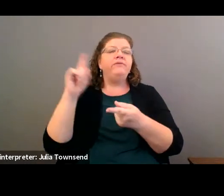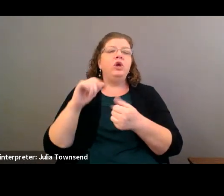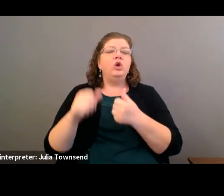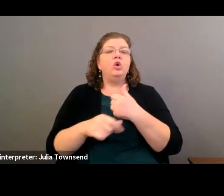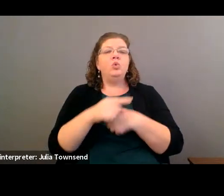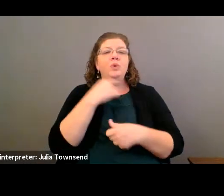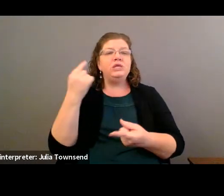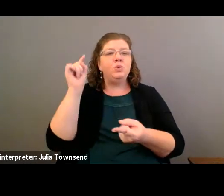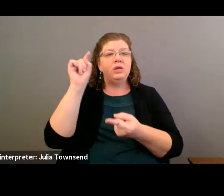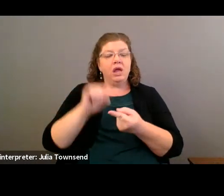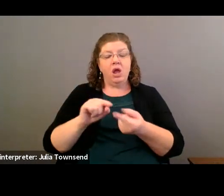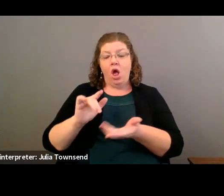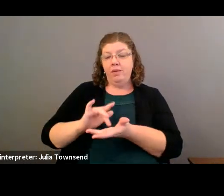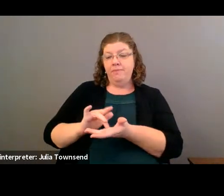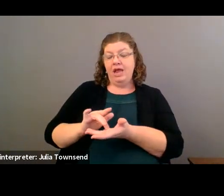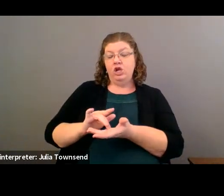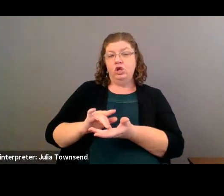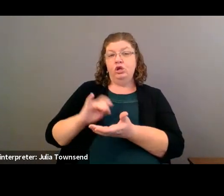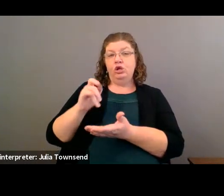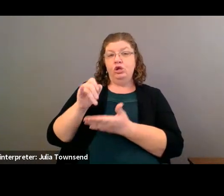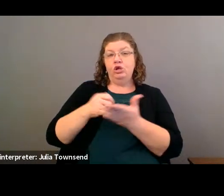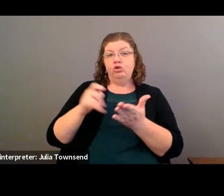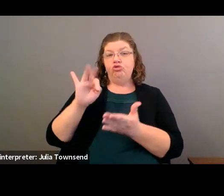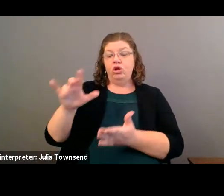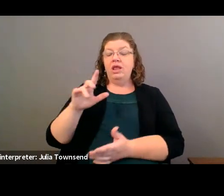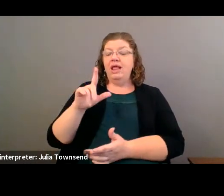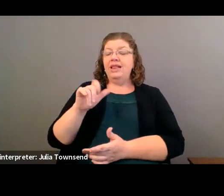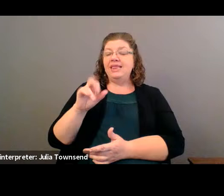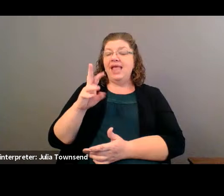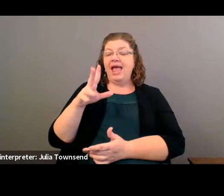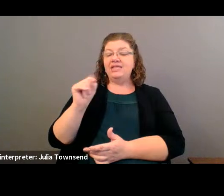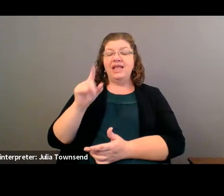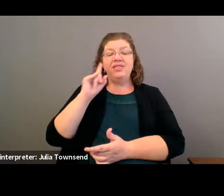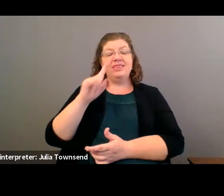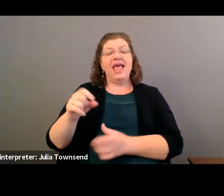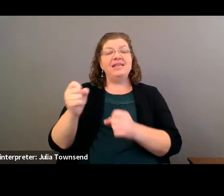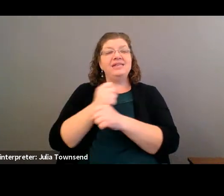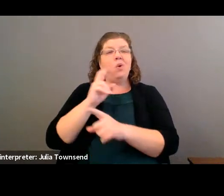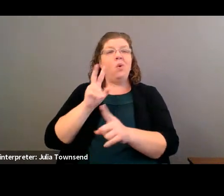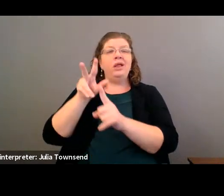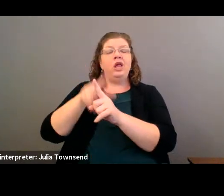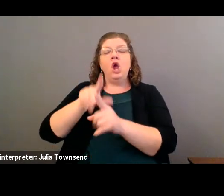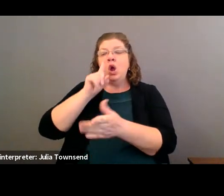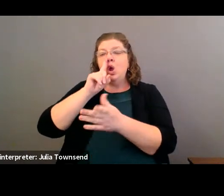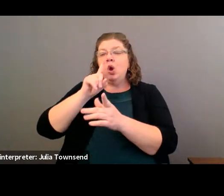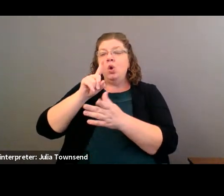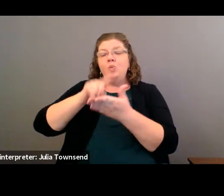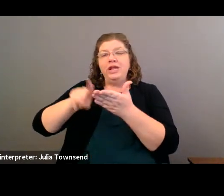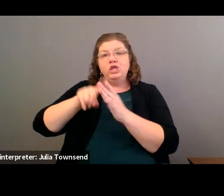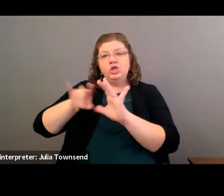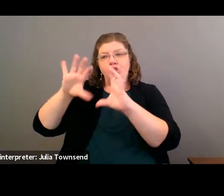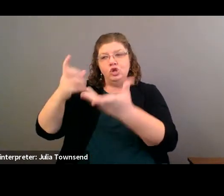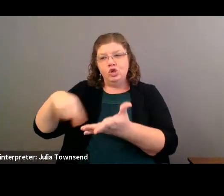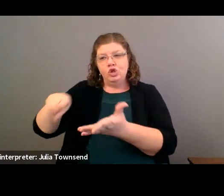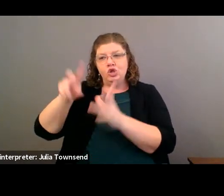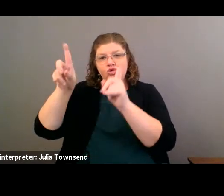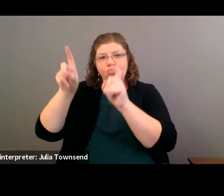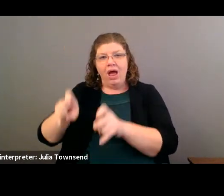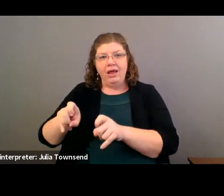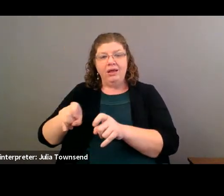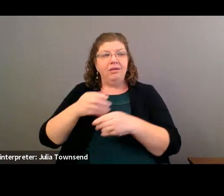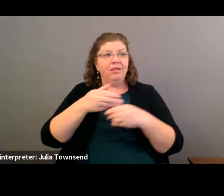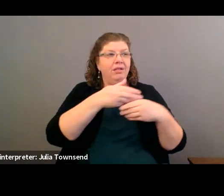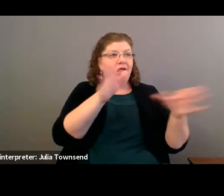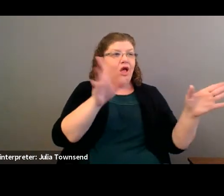medical journal Lancet, that stat only applies to subjects in a research trial. In the real world, where not everyone will catch